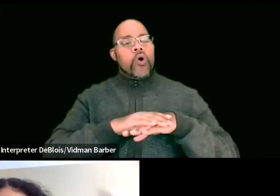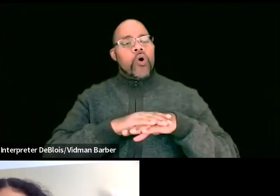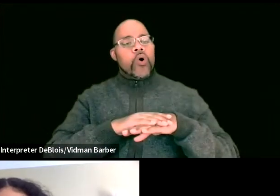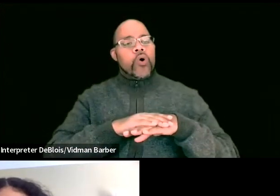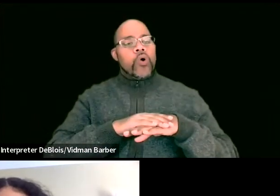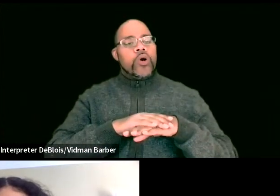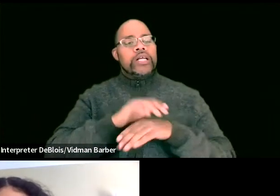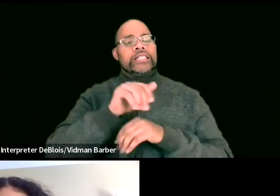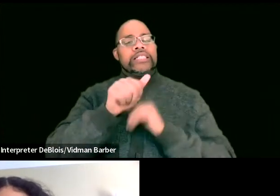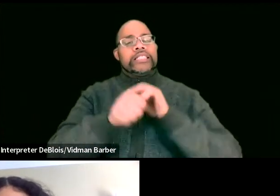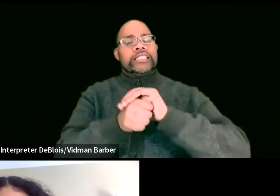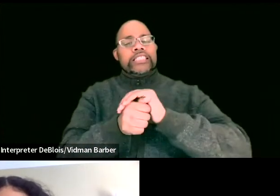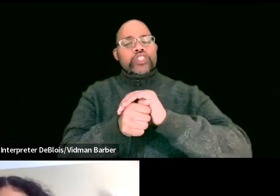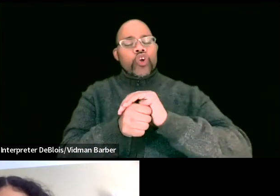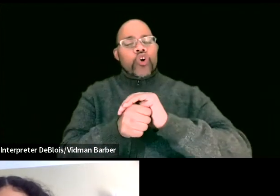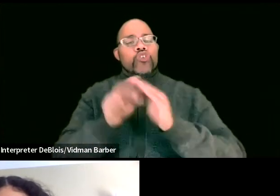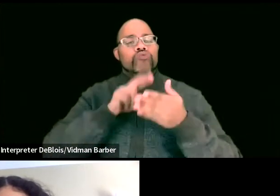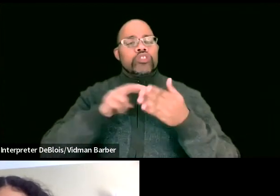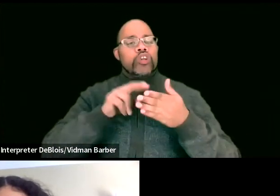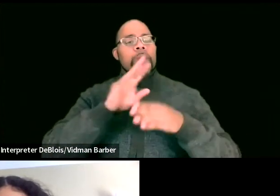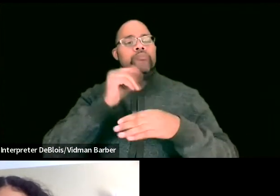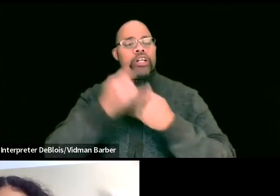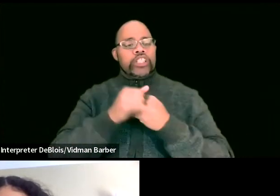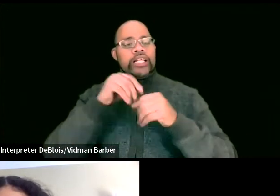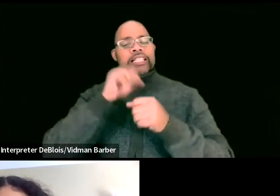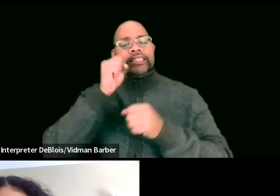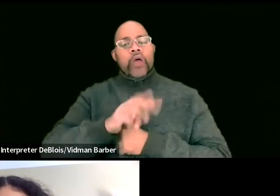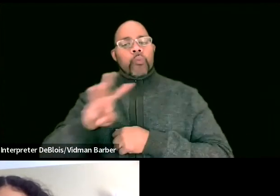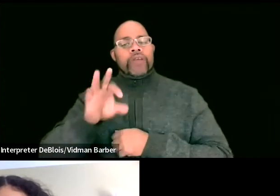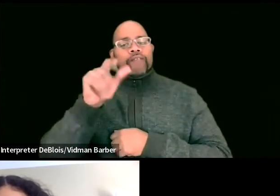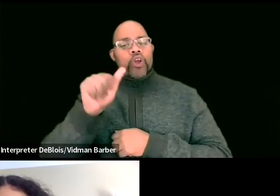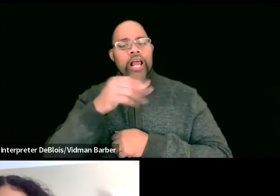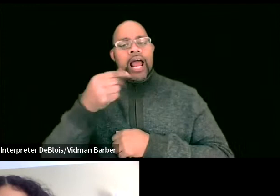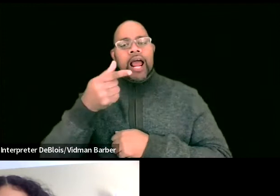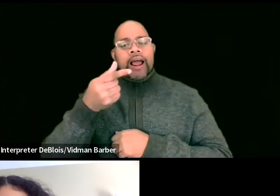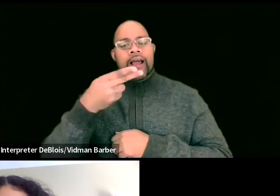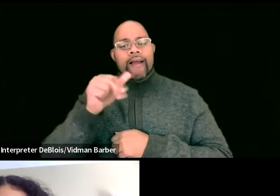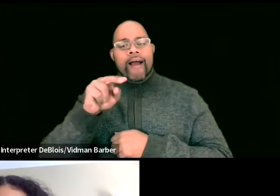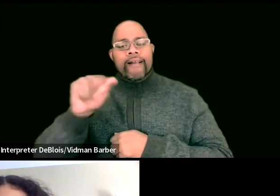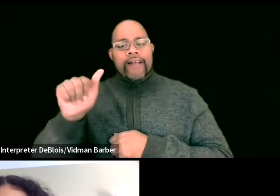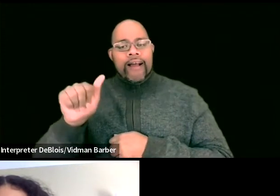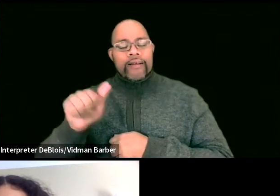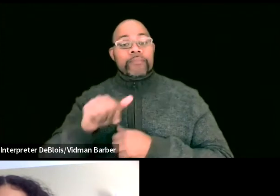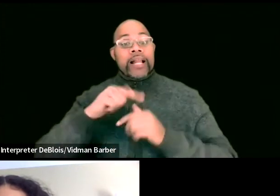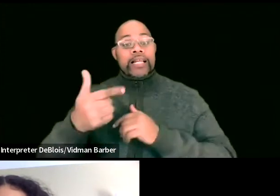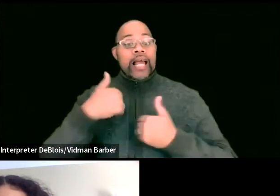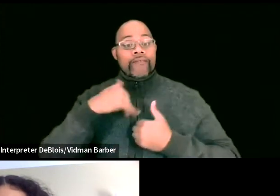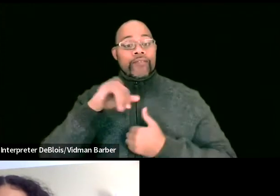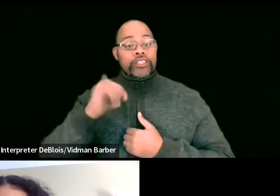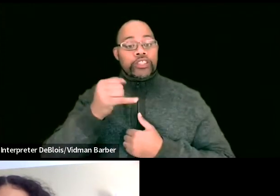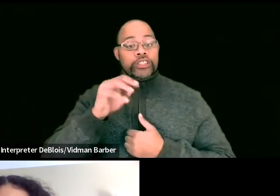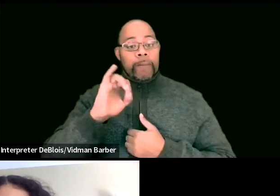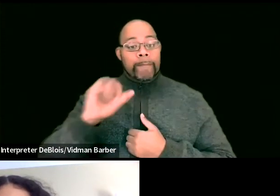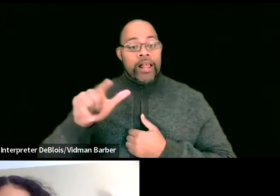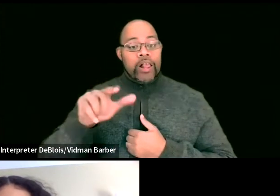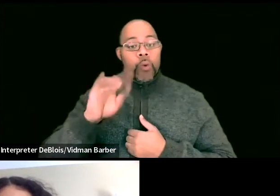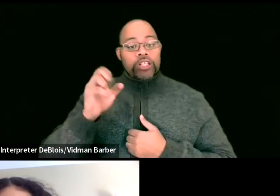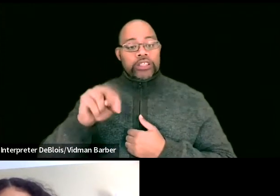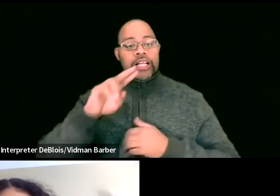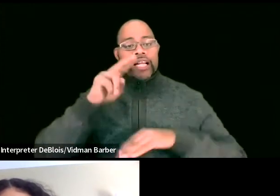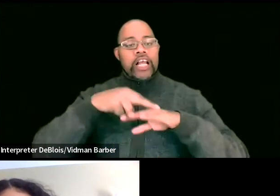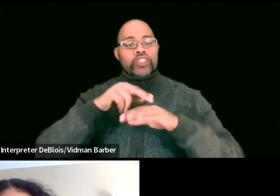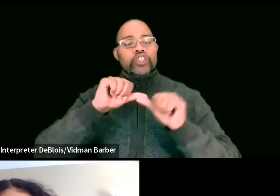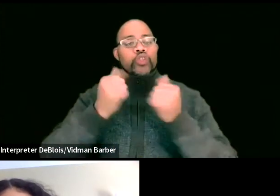sea turtle research, working on projects in Southwest Florida and Ghana. Next up, we have Jamel Wilson, a member of the